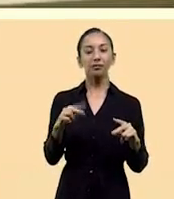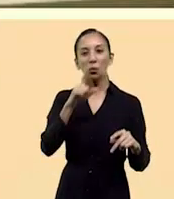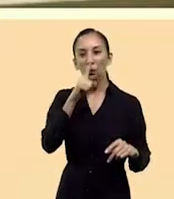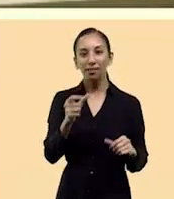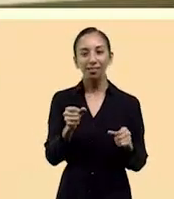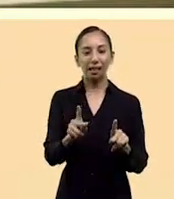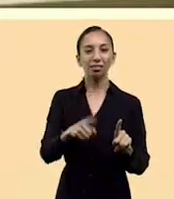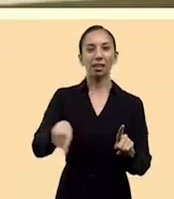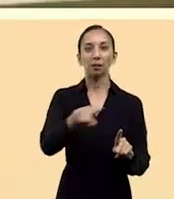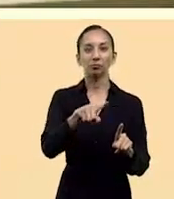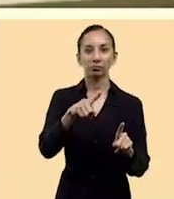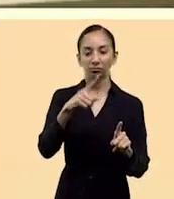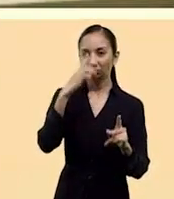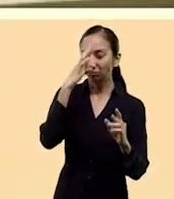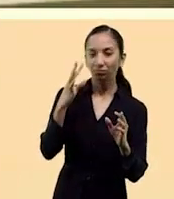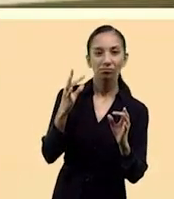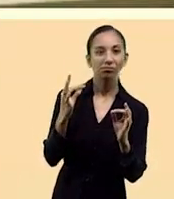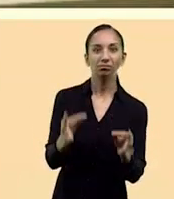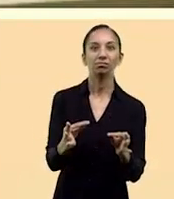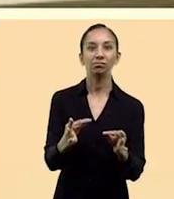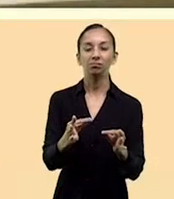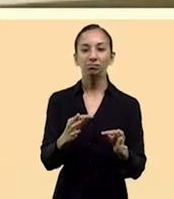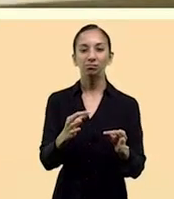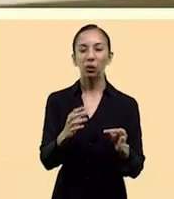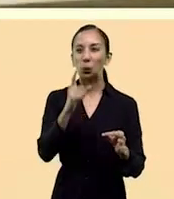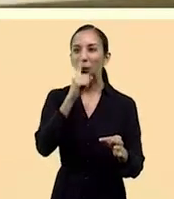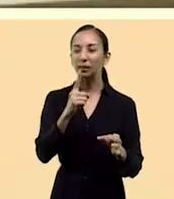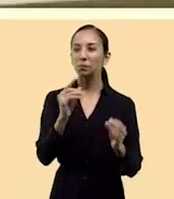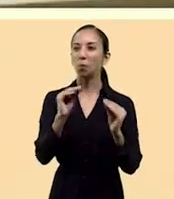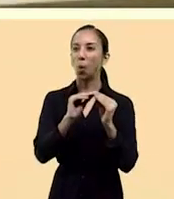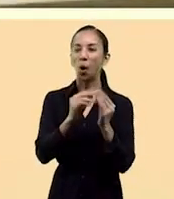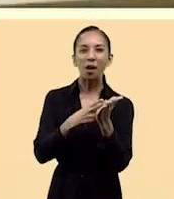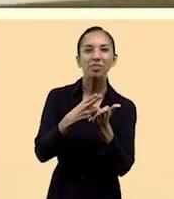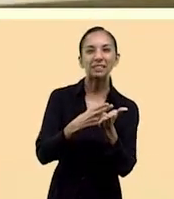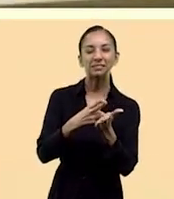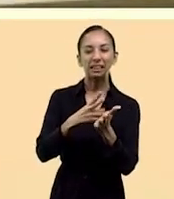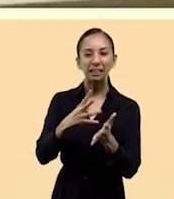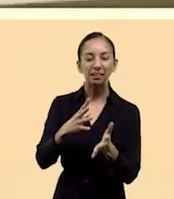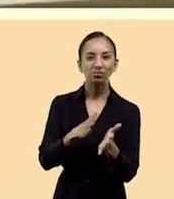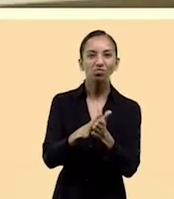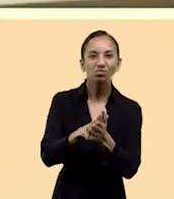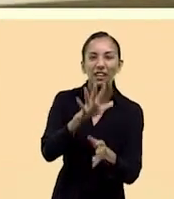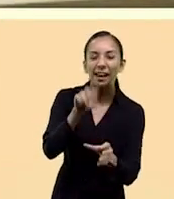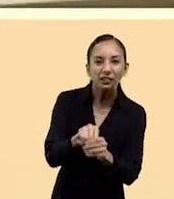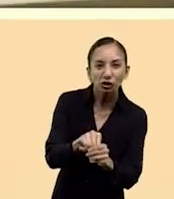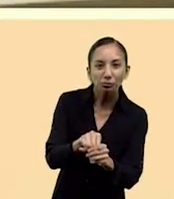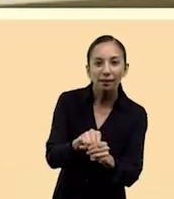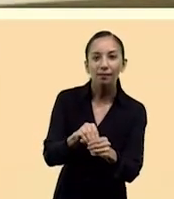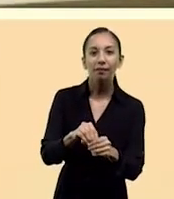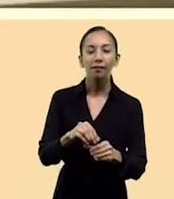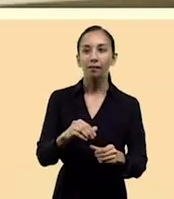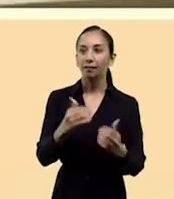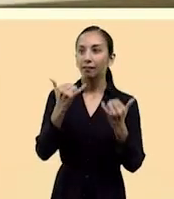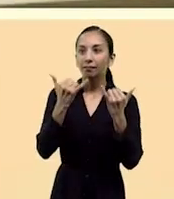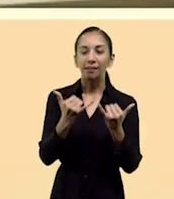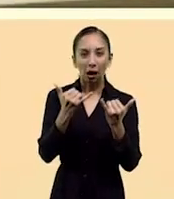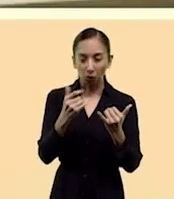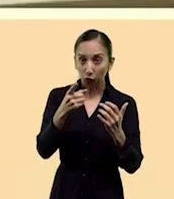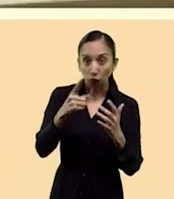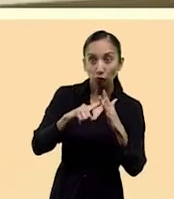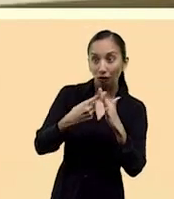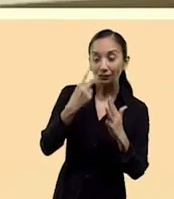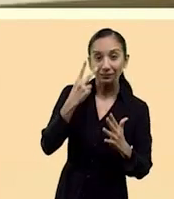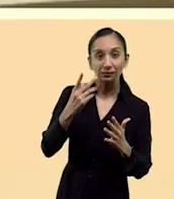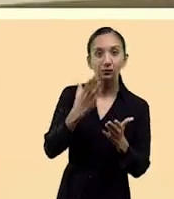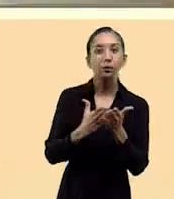a more authentic engagement locally. Tell us a little bit about that journey and we're 18 months in, I think you're starting to see some of the